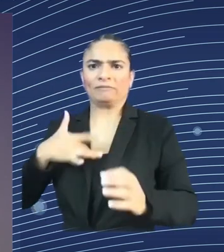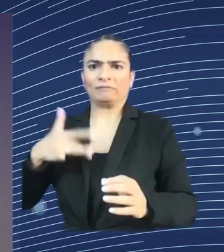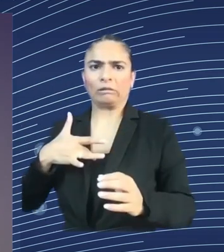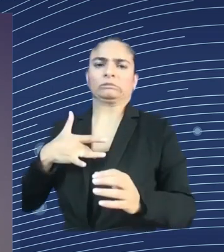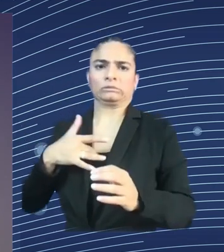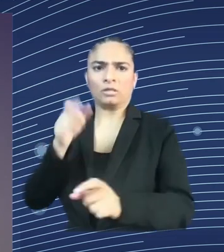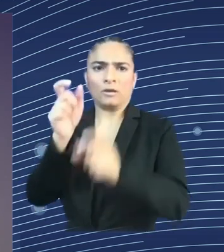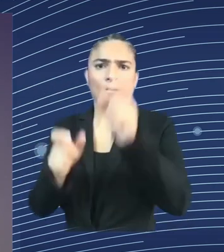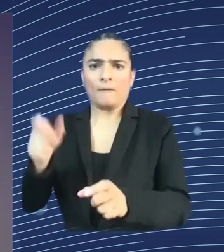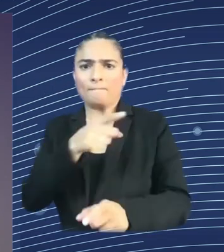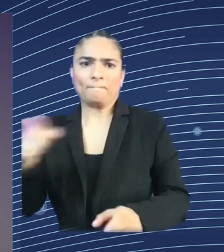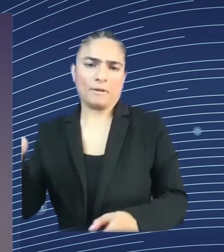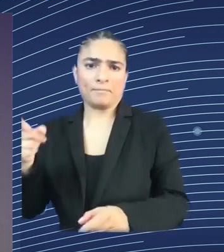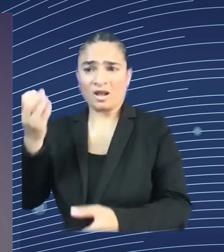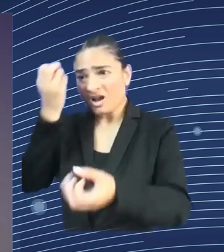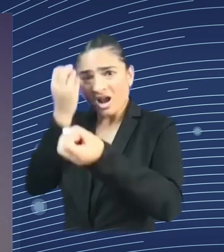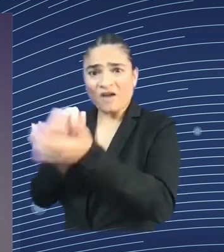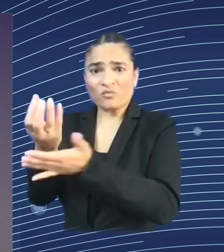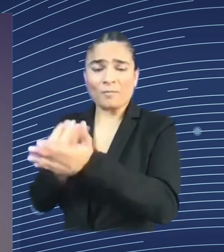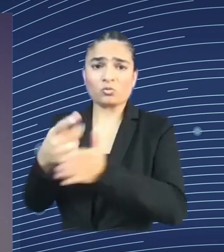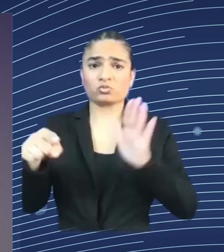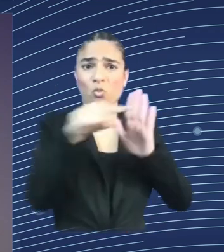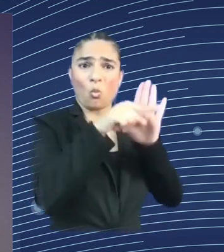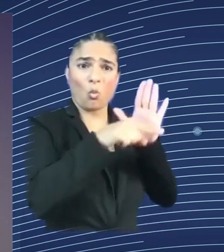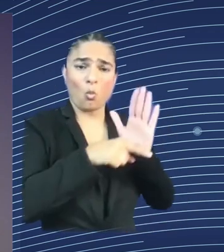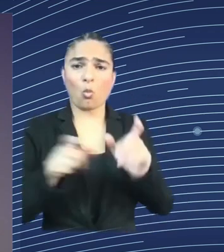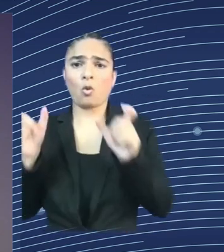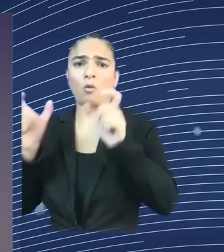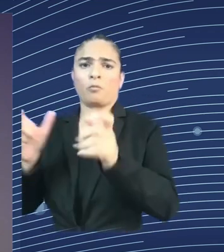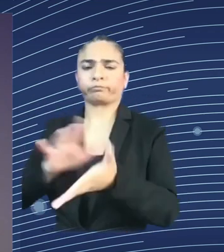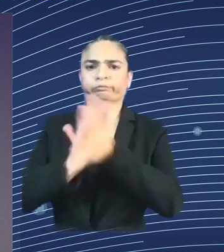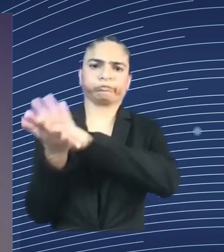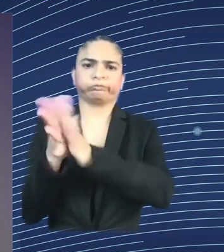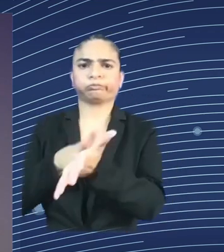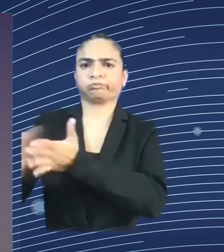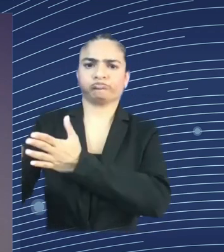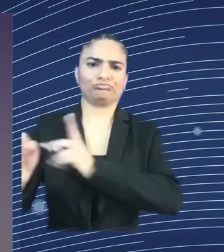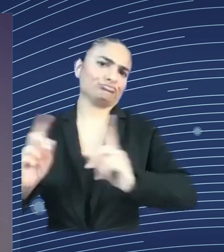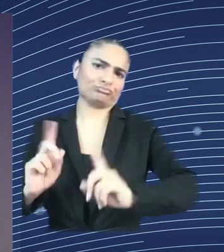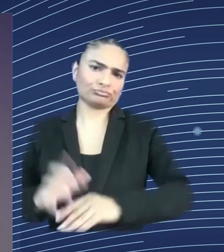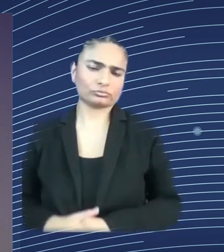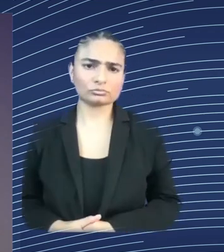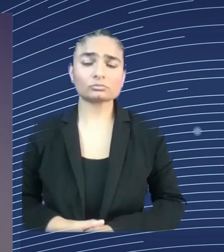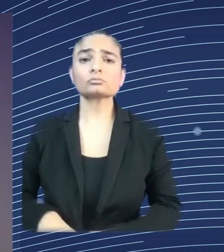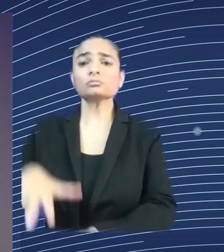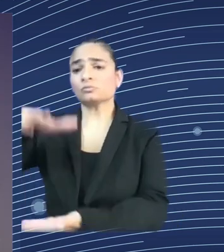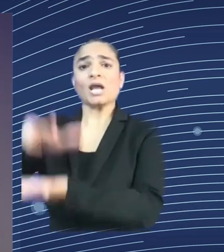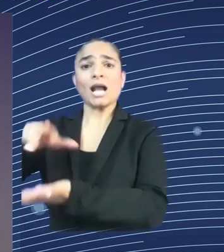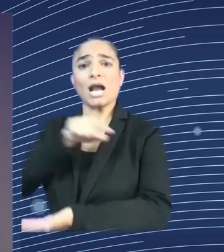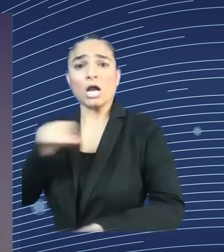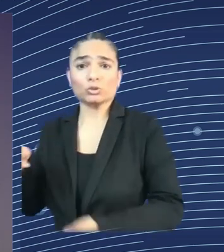would like to test it more, but they are afraid of making something wrong. Pilot projects so like maybe the S-Pass. We need